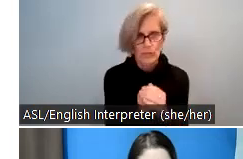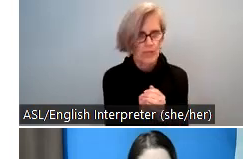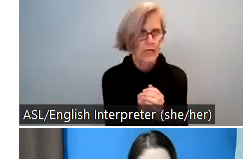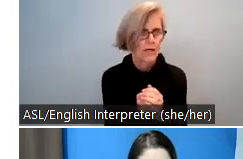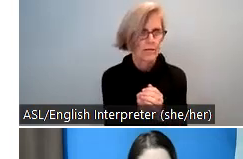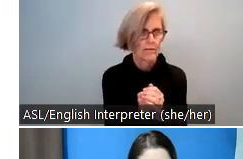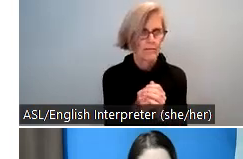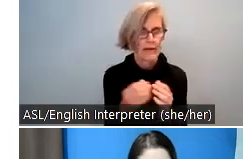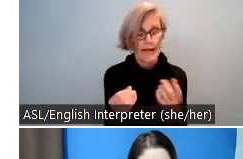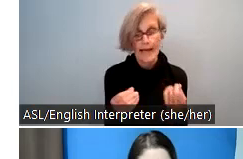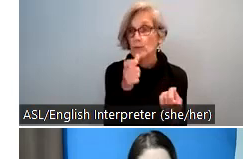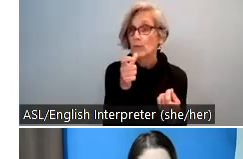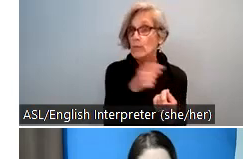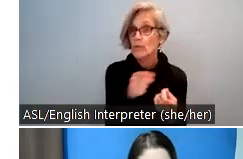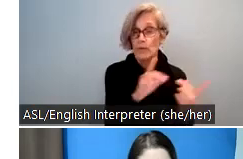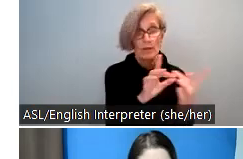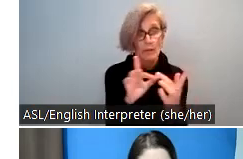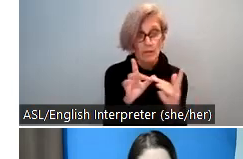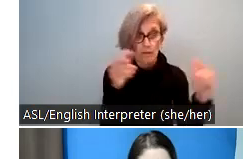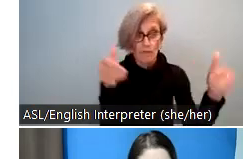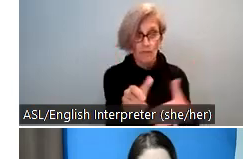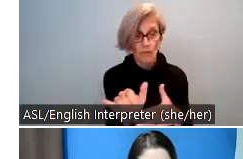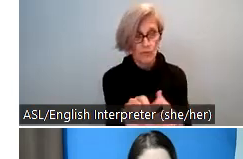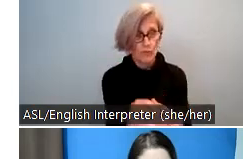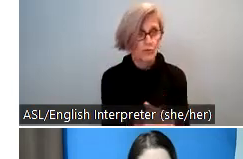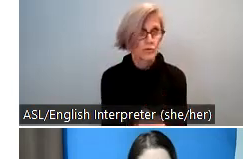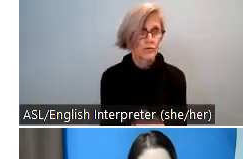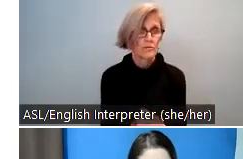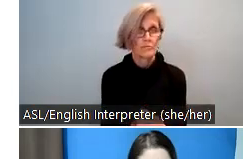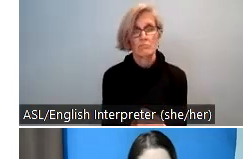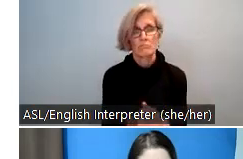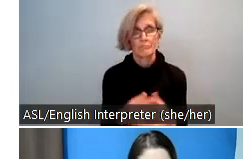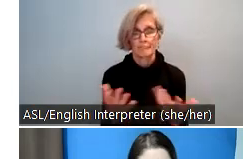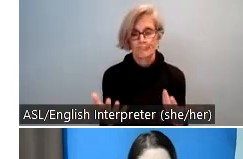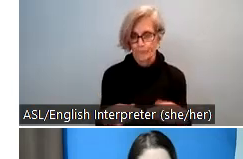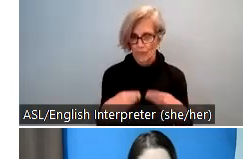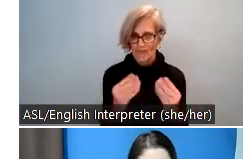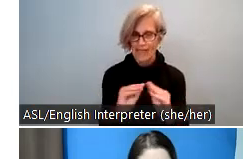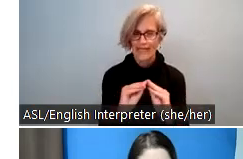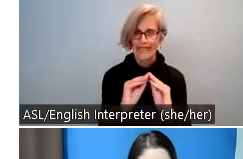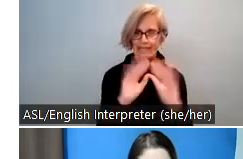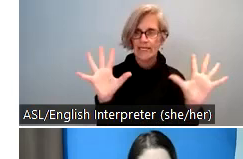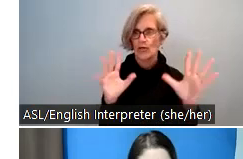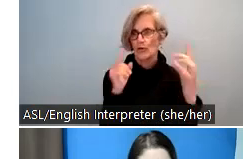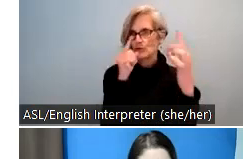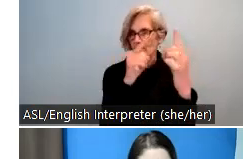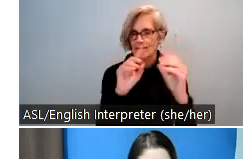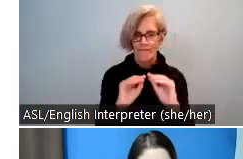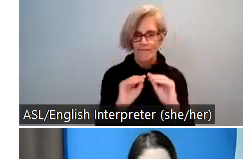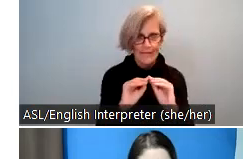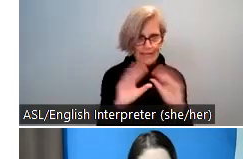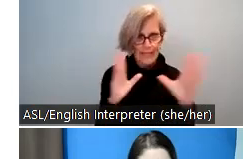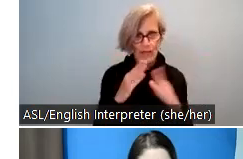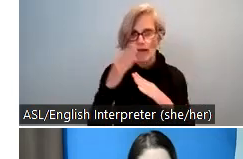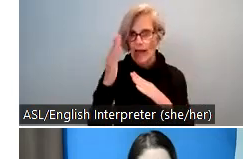targeted community. Provide those clear objectives and outcomes that align with the Go